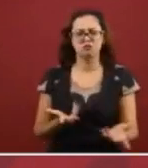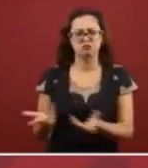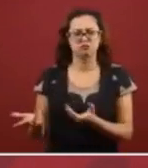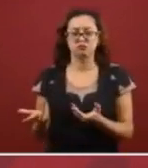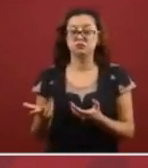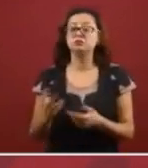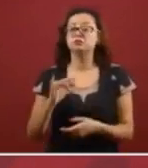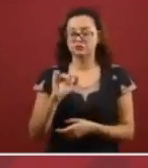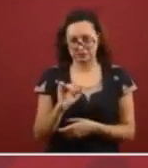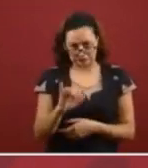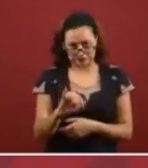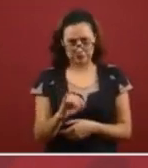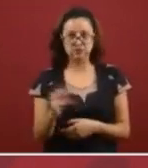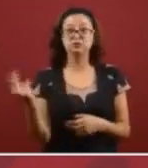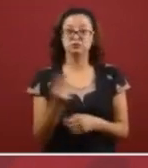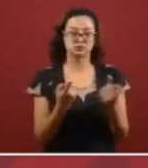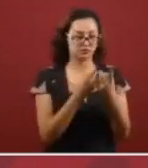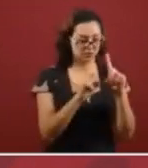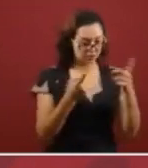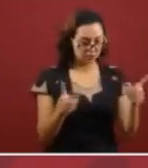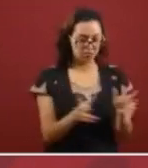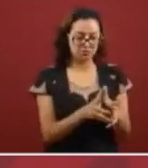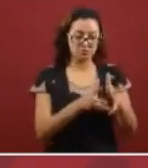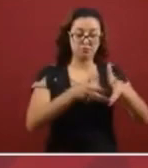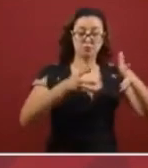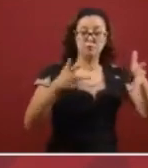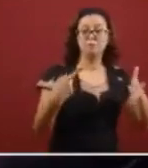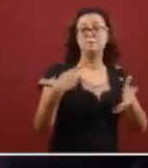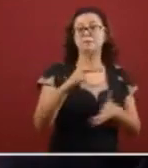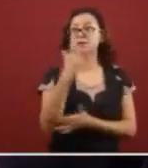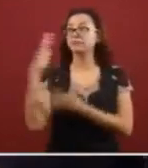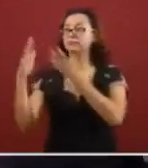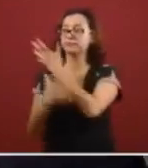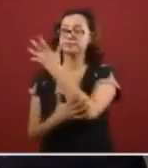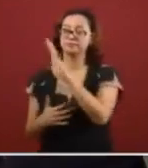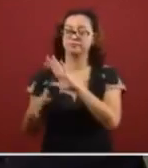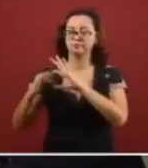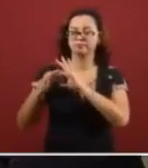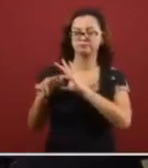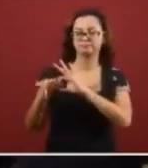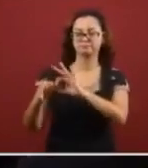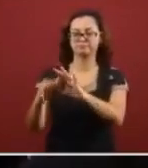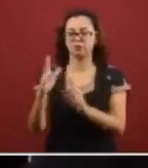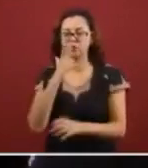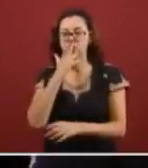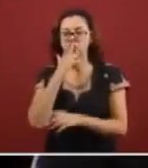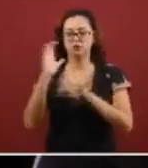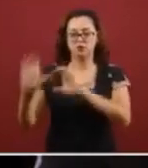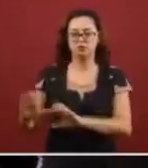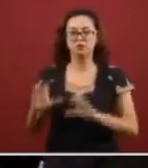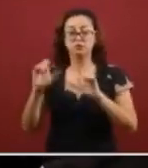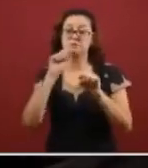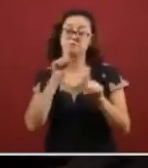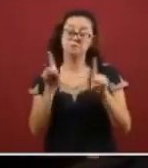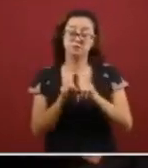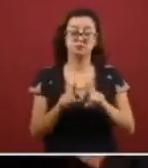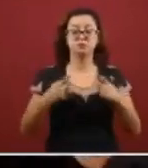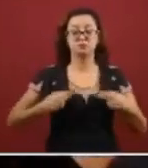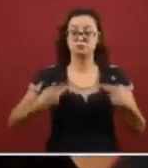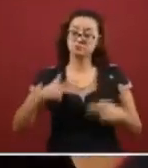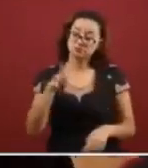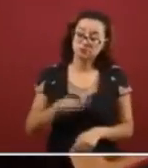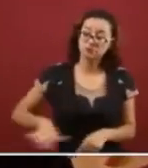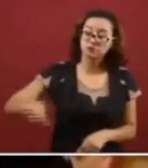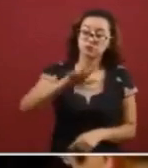is growing without affecting the environment and protecting the health of the people.